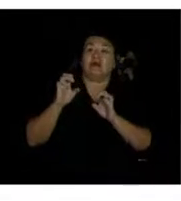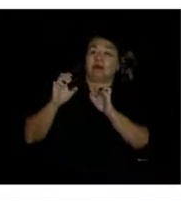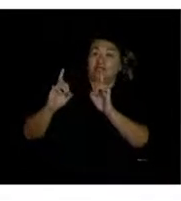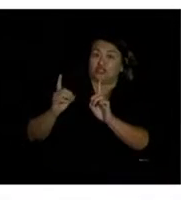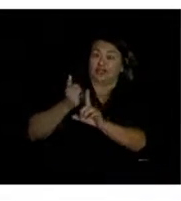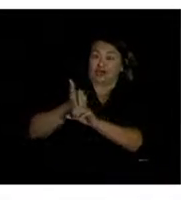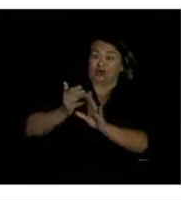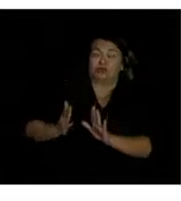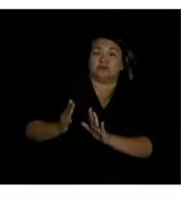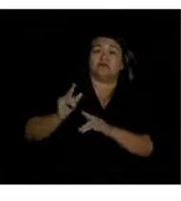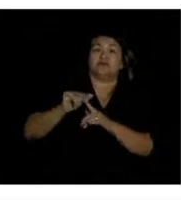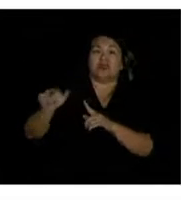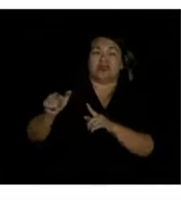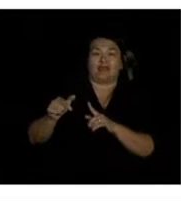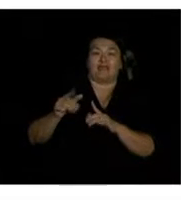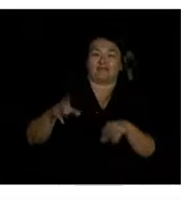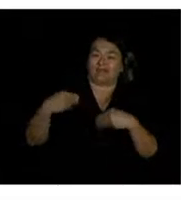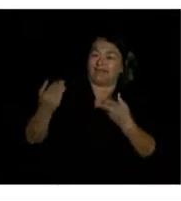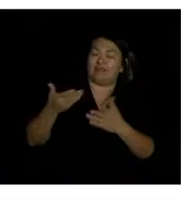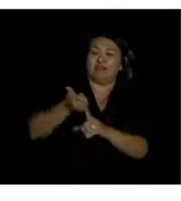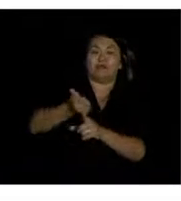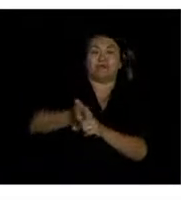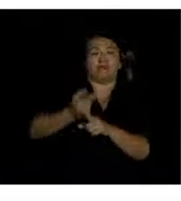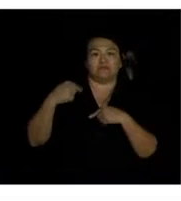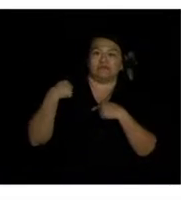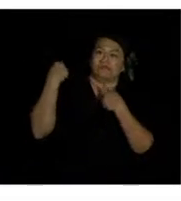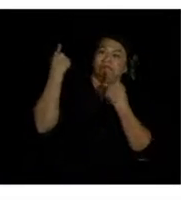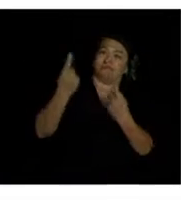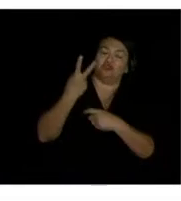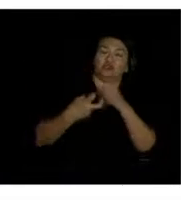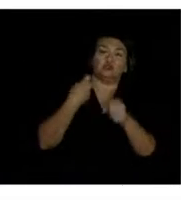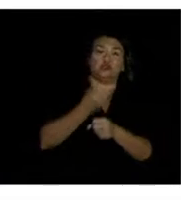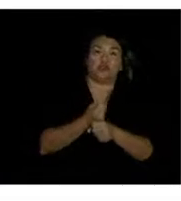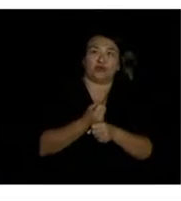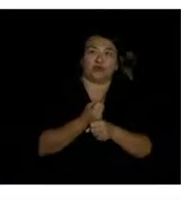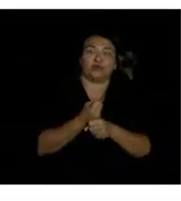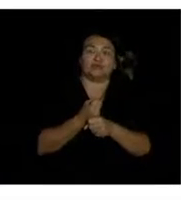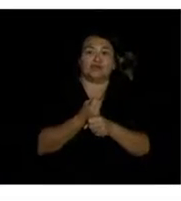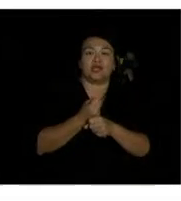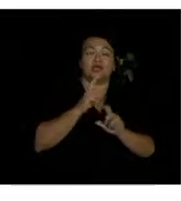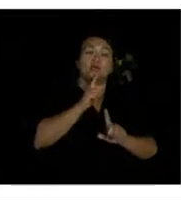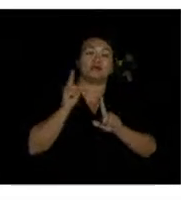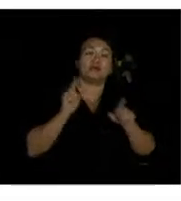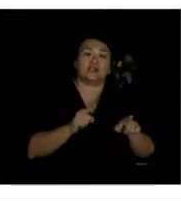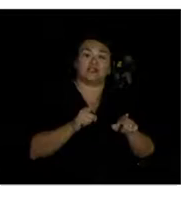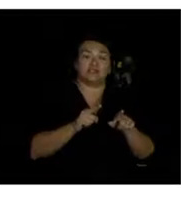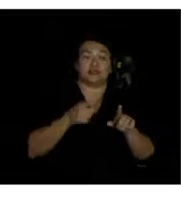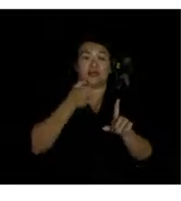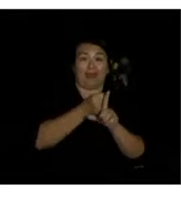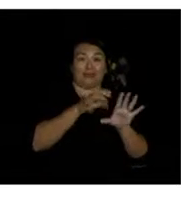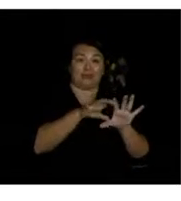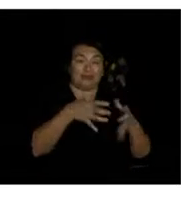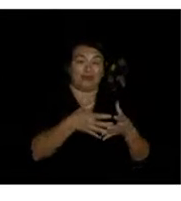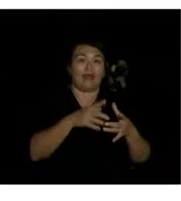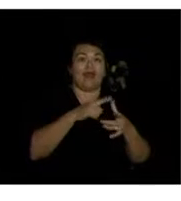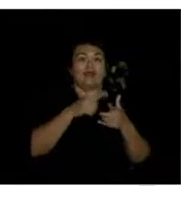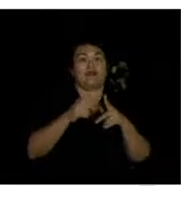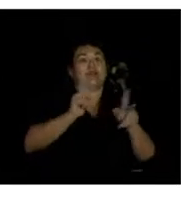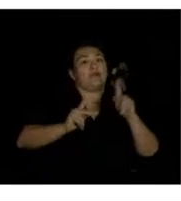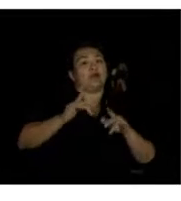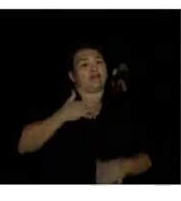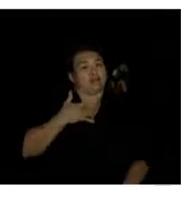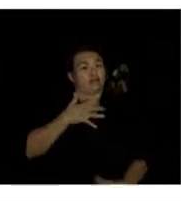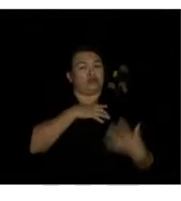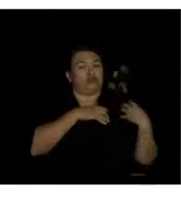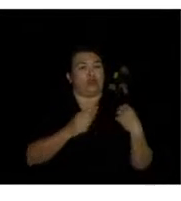educators have given of themselves for the last 2 years in response to the pandemic, and people feel